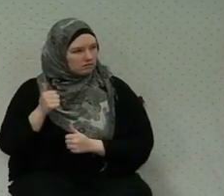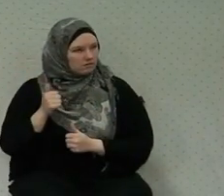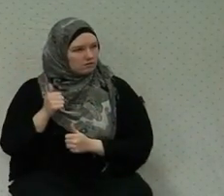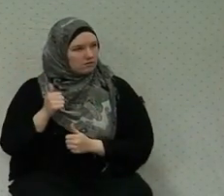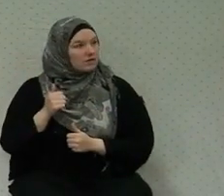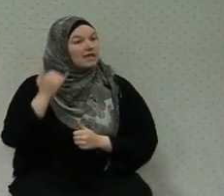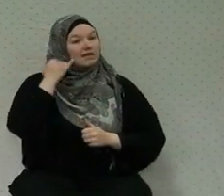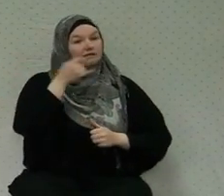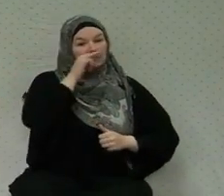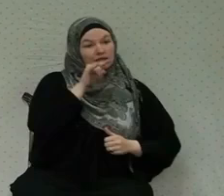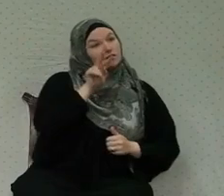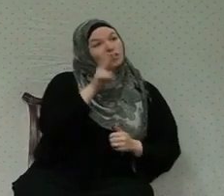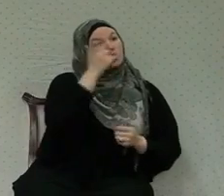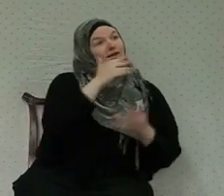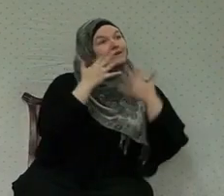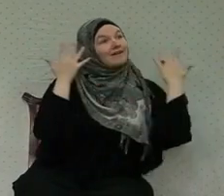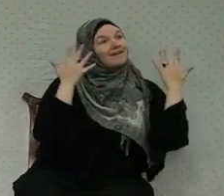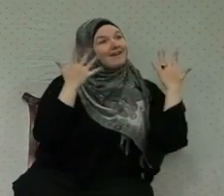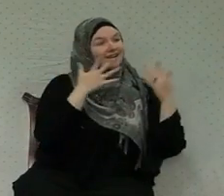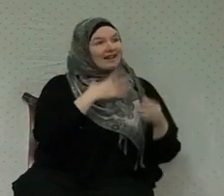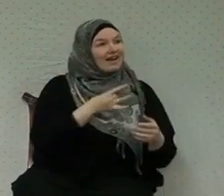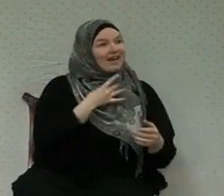is, if something is pleasant, we want to do it.